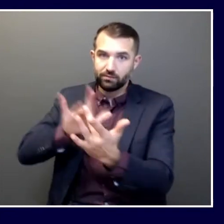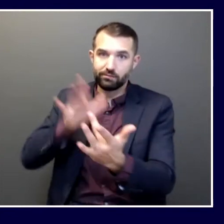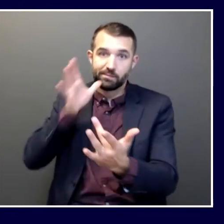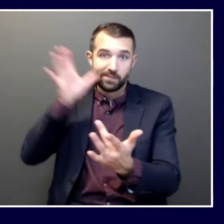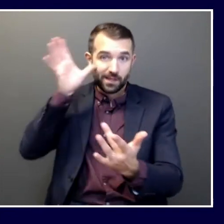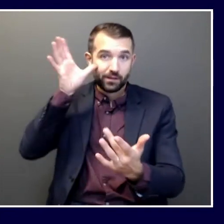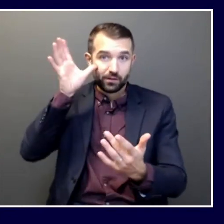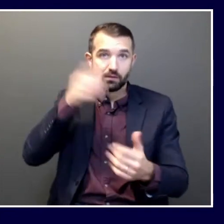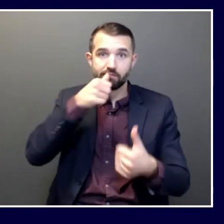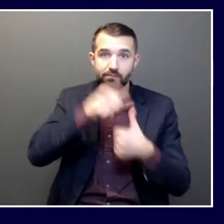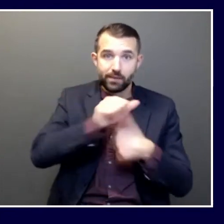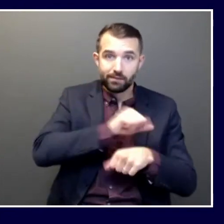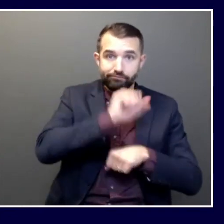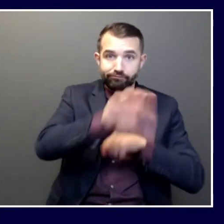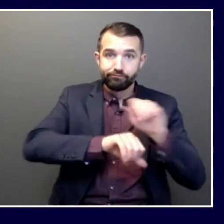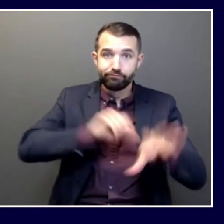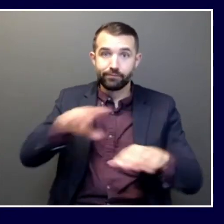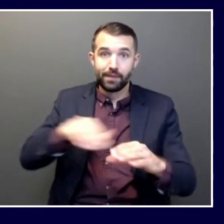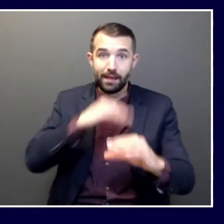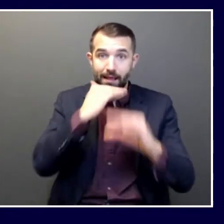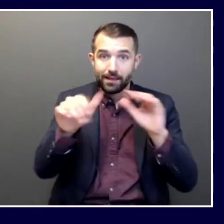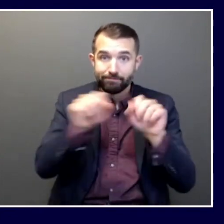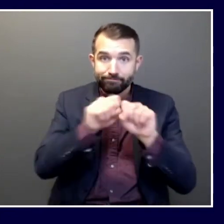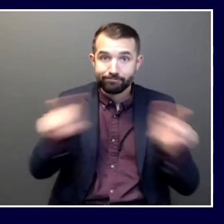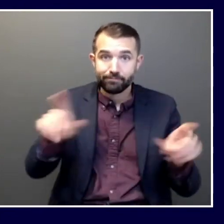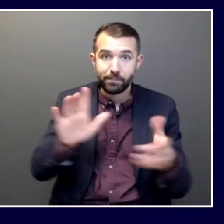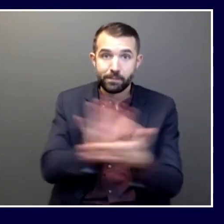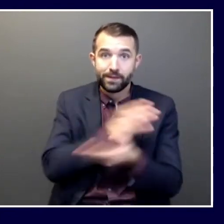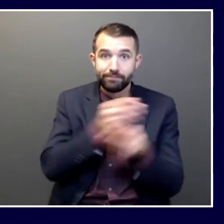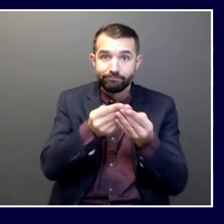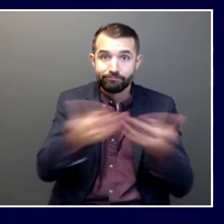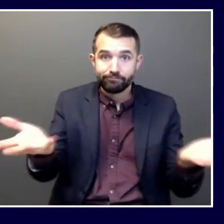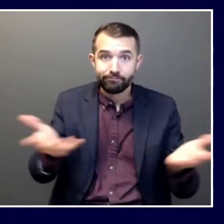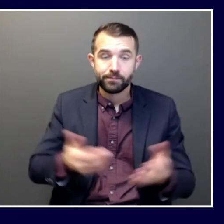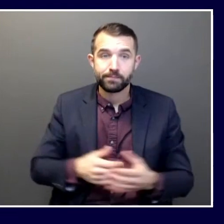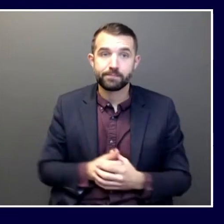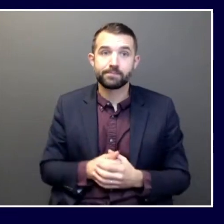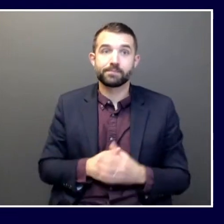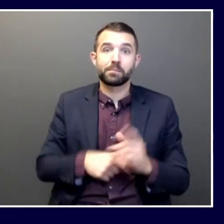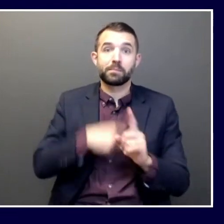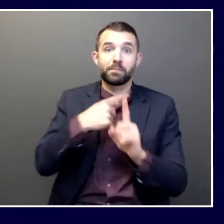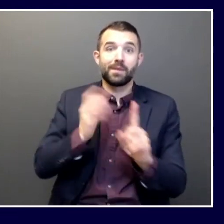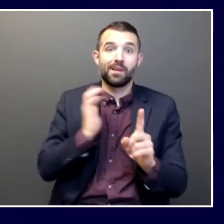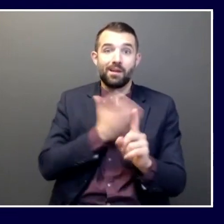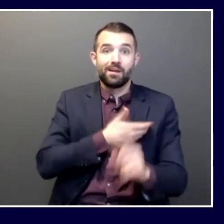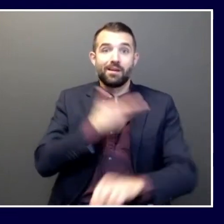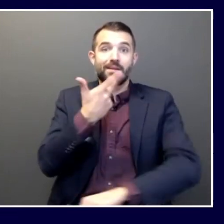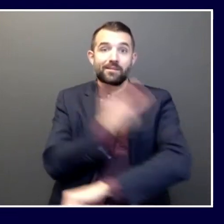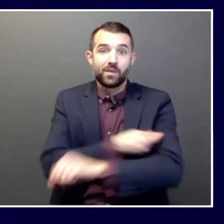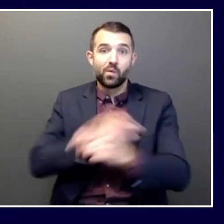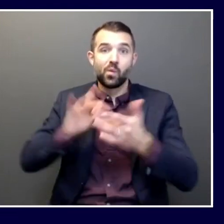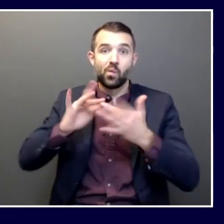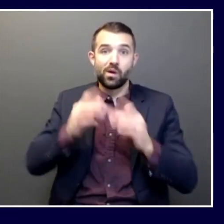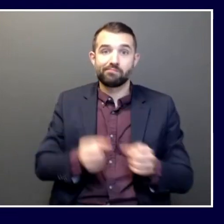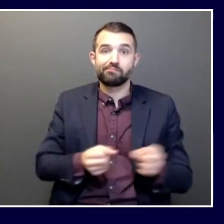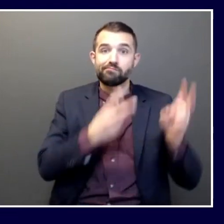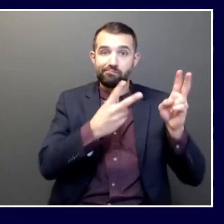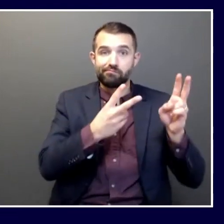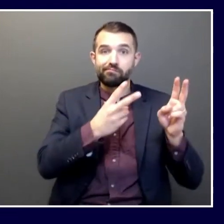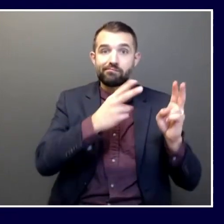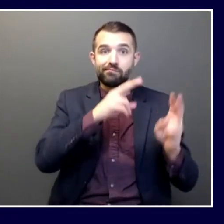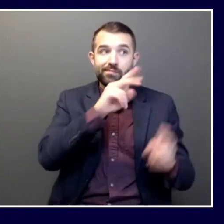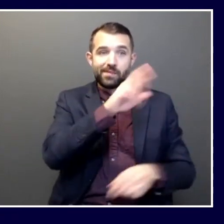will also be on our vaccination website, where you can find information on vaccines, posting some of those clinics, because some of those will